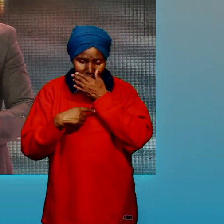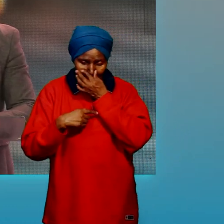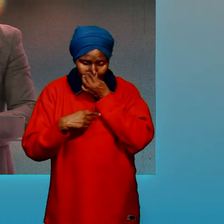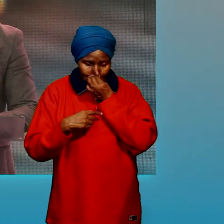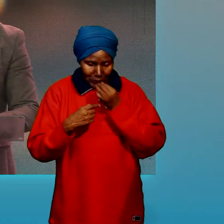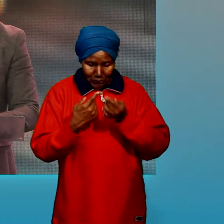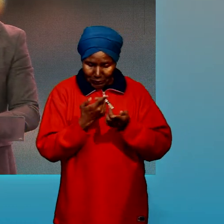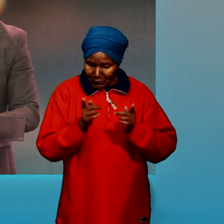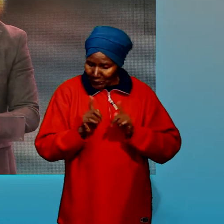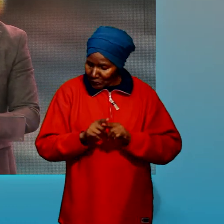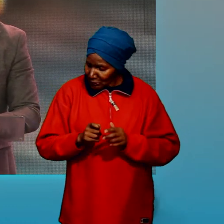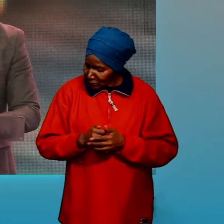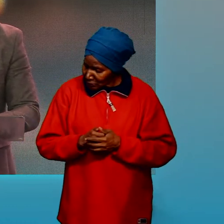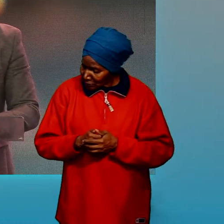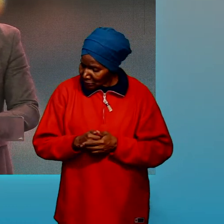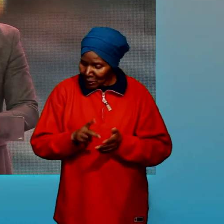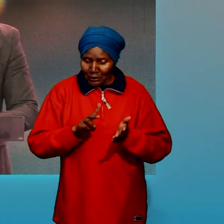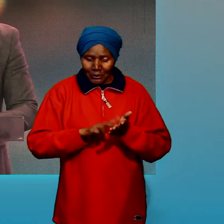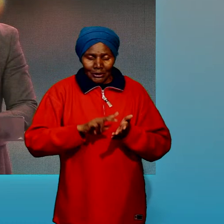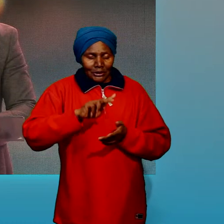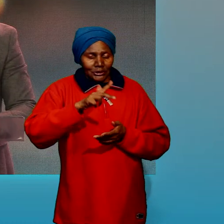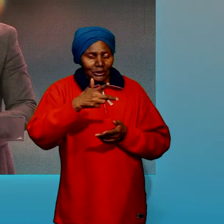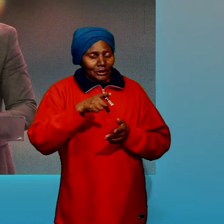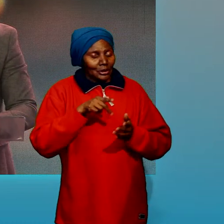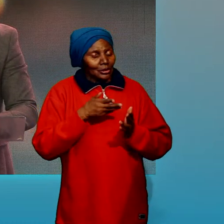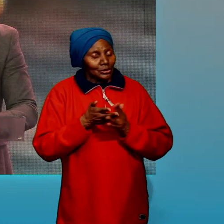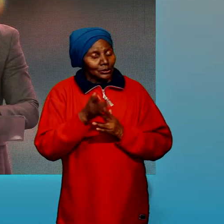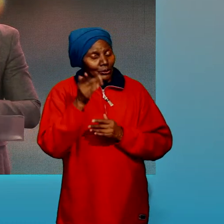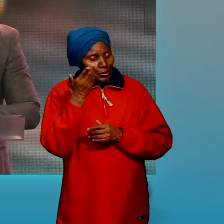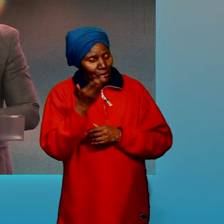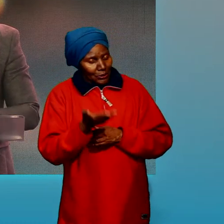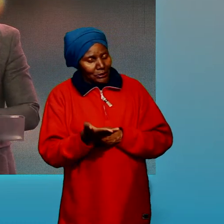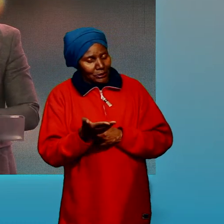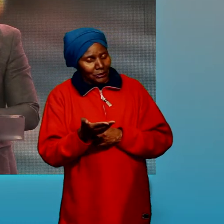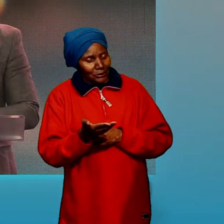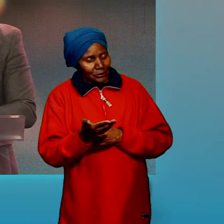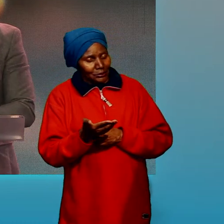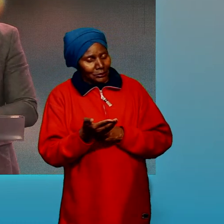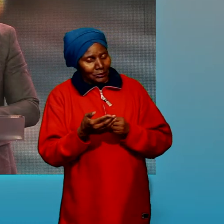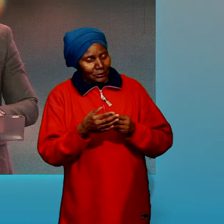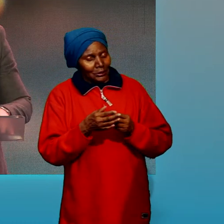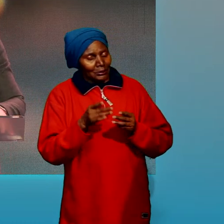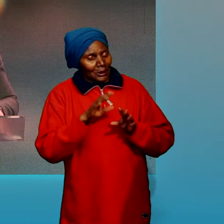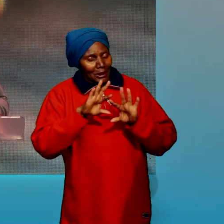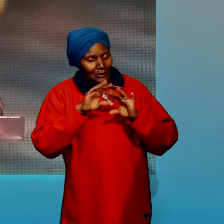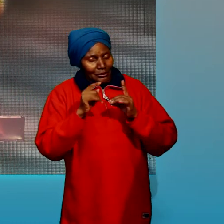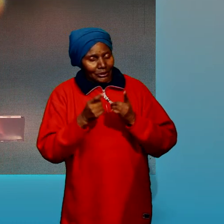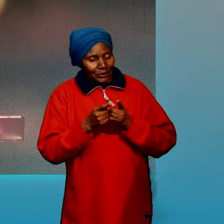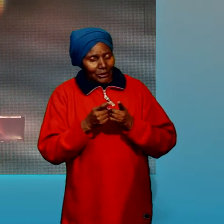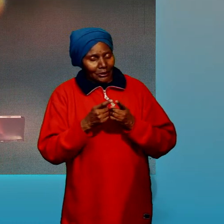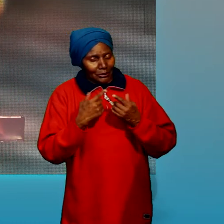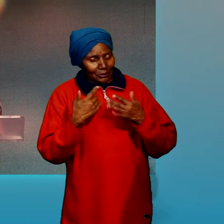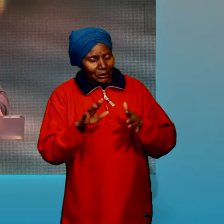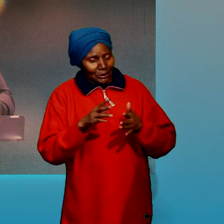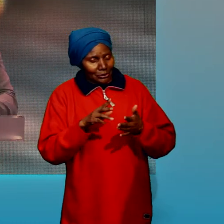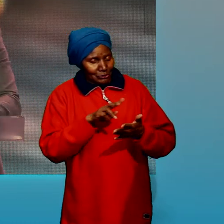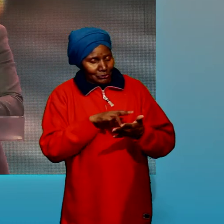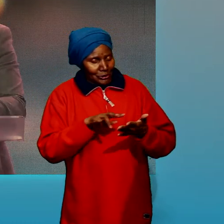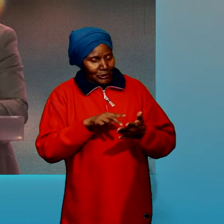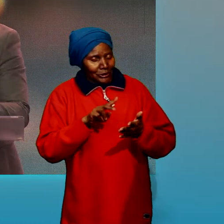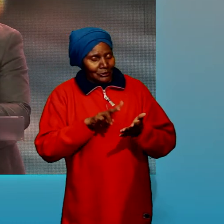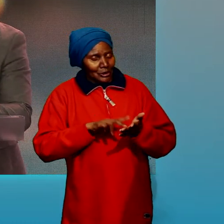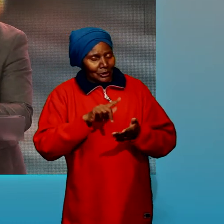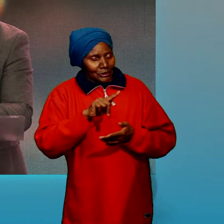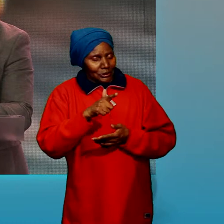preferences. Verse 8, by this, by what? By everything we've just read in verse 7.